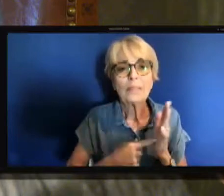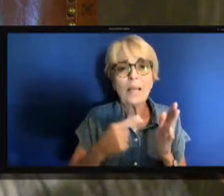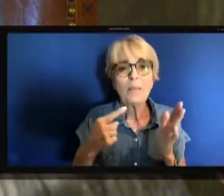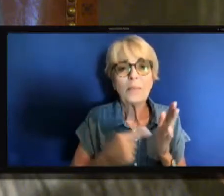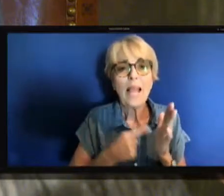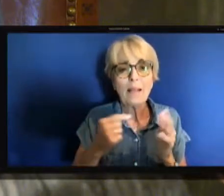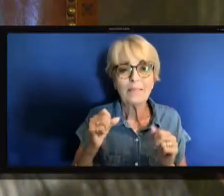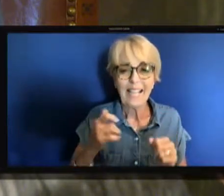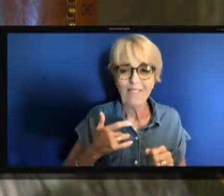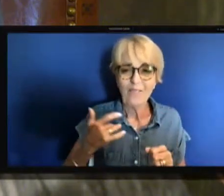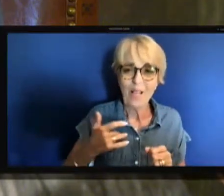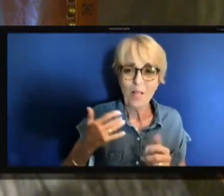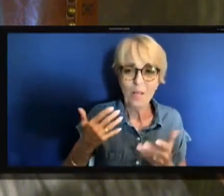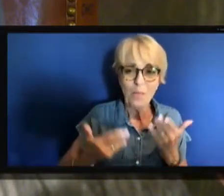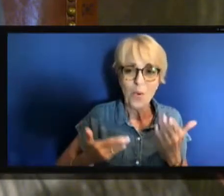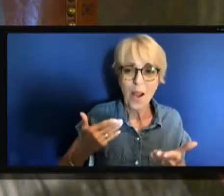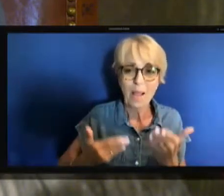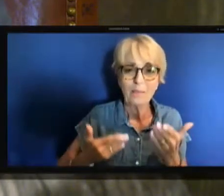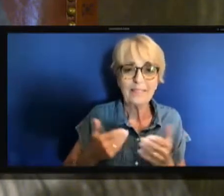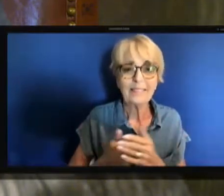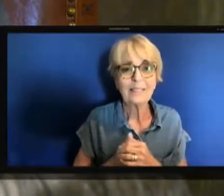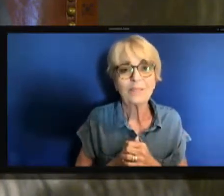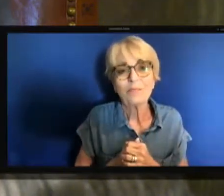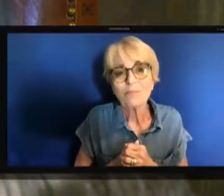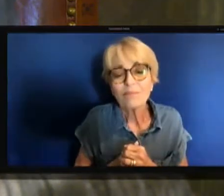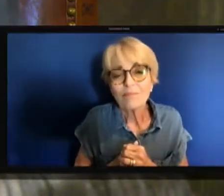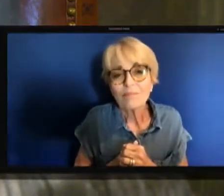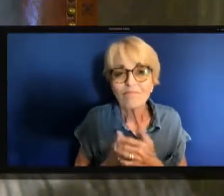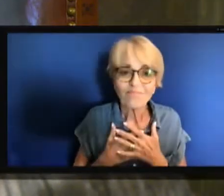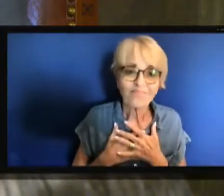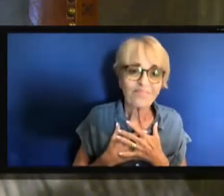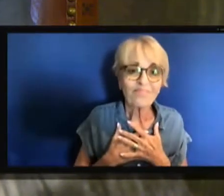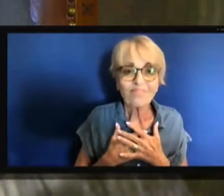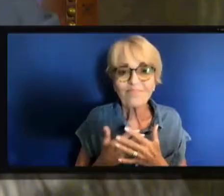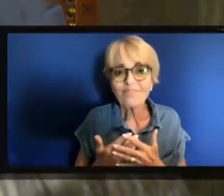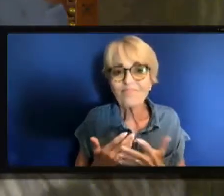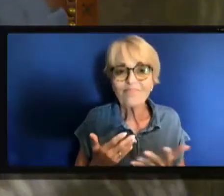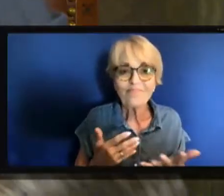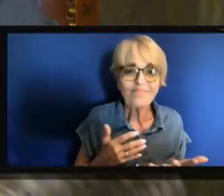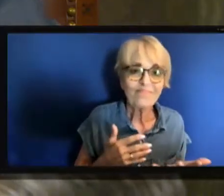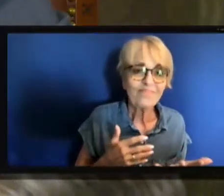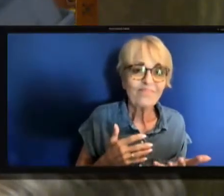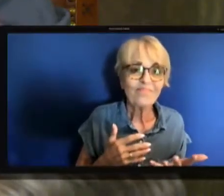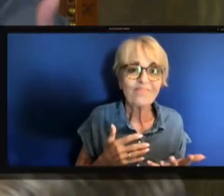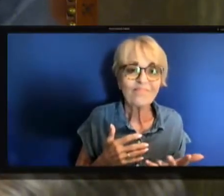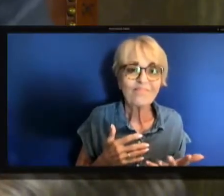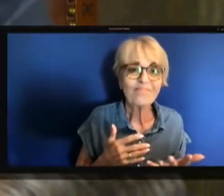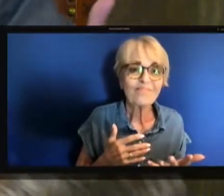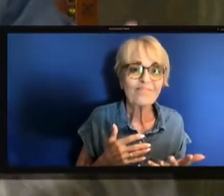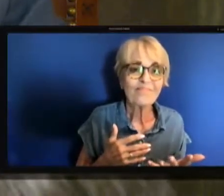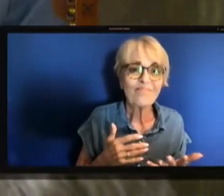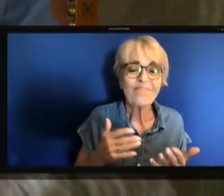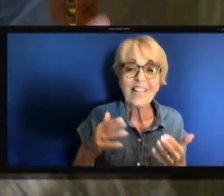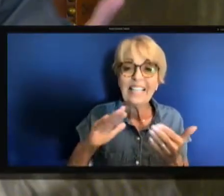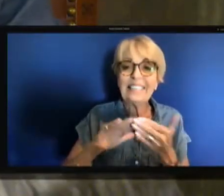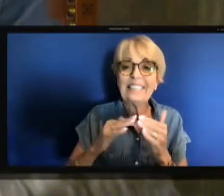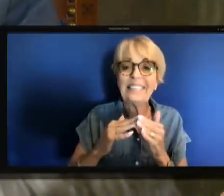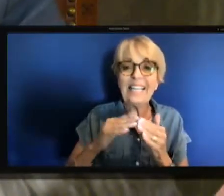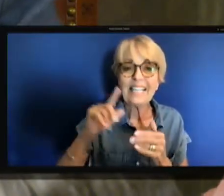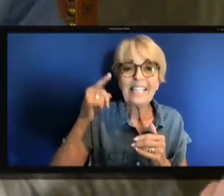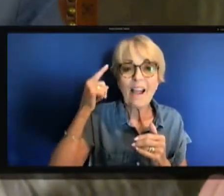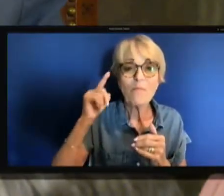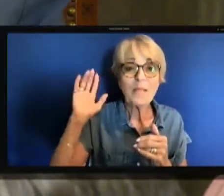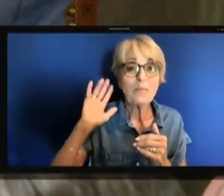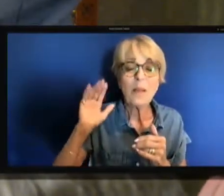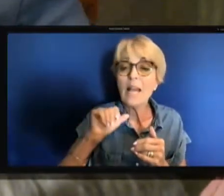feel perhaps like we're, city governments of past, not just